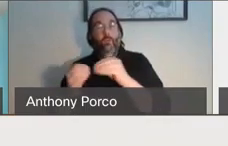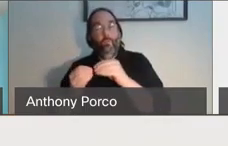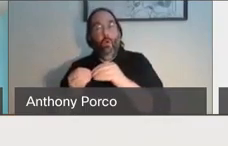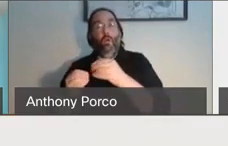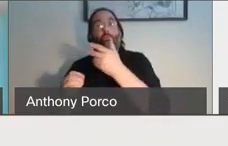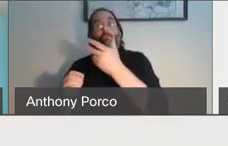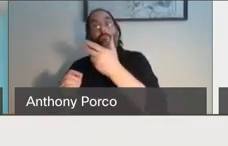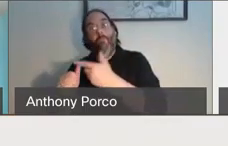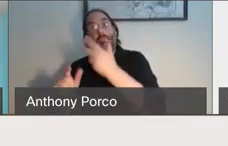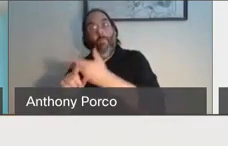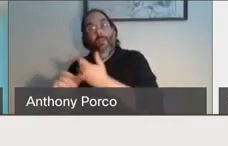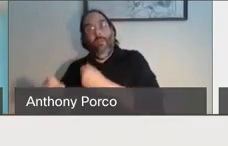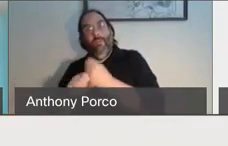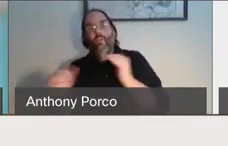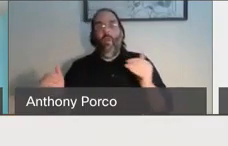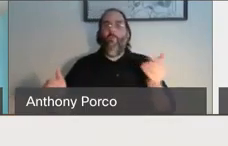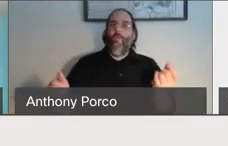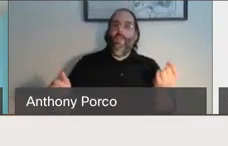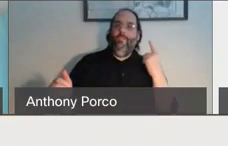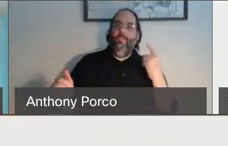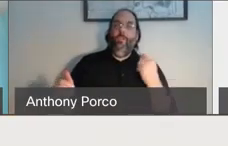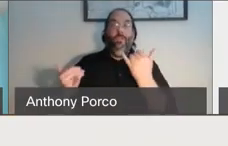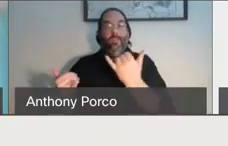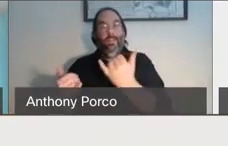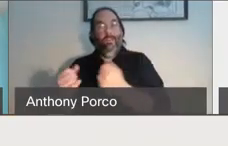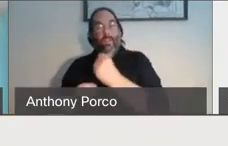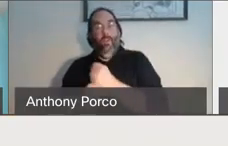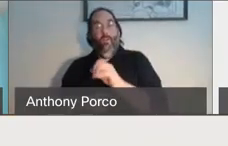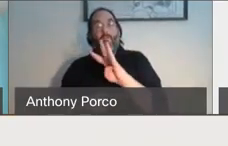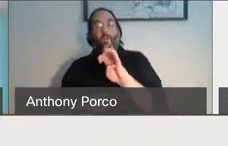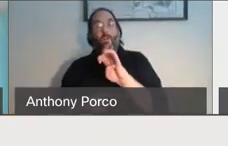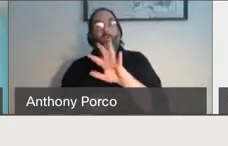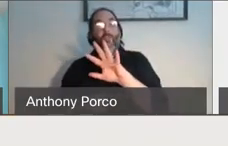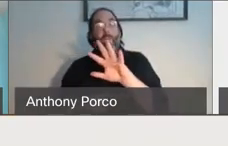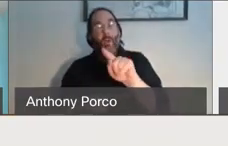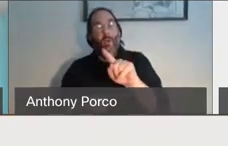year at 451 requisitions only in one